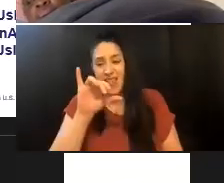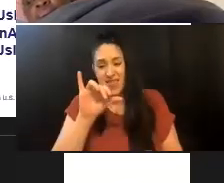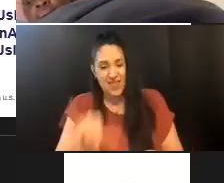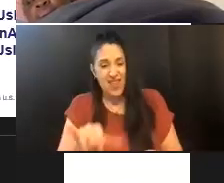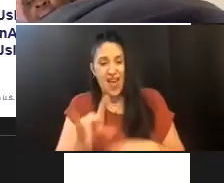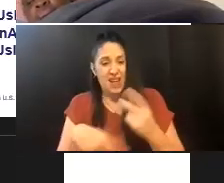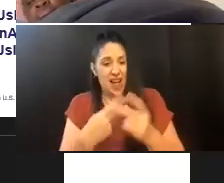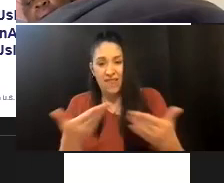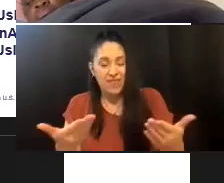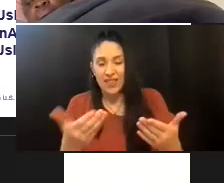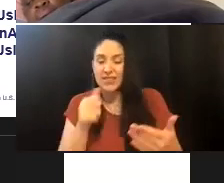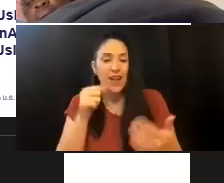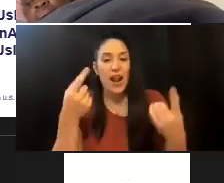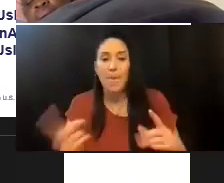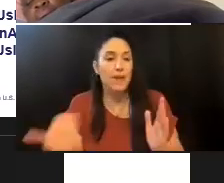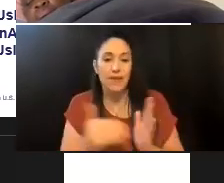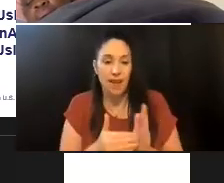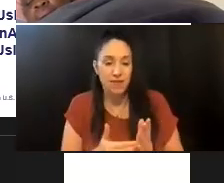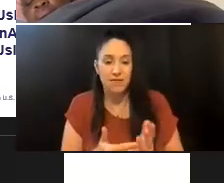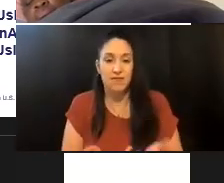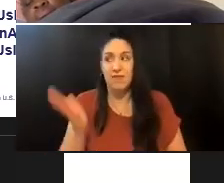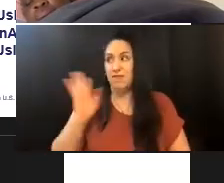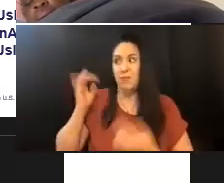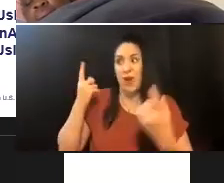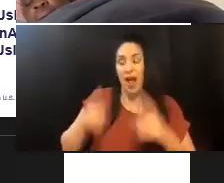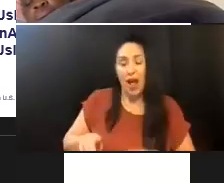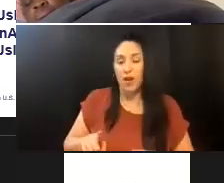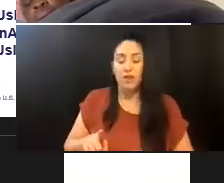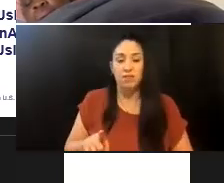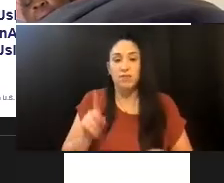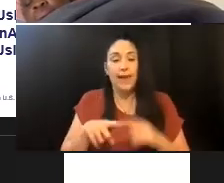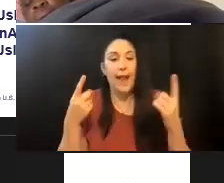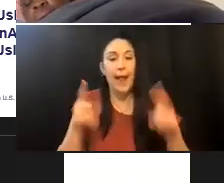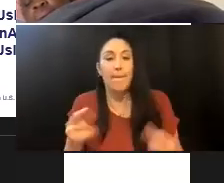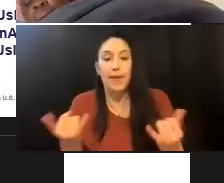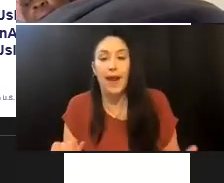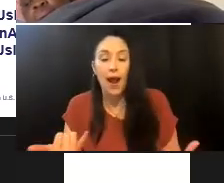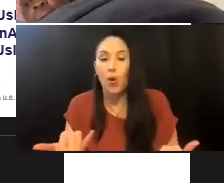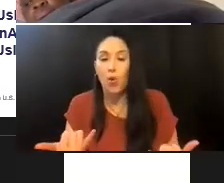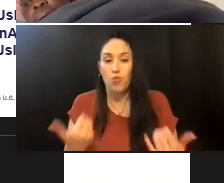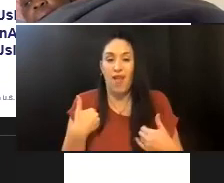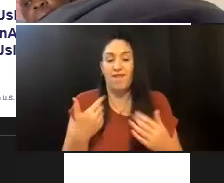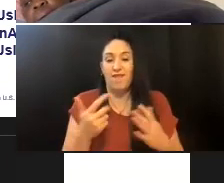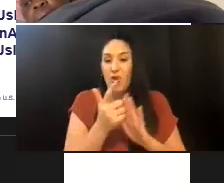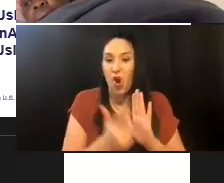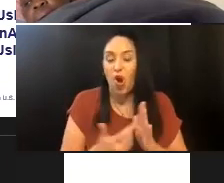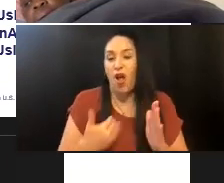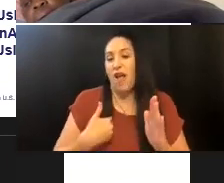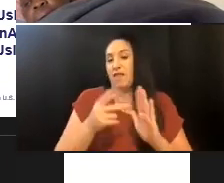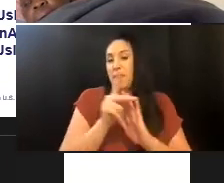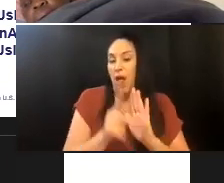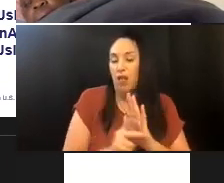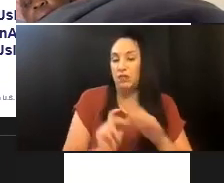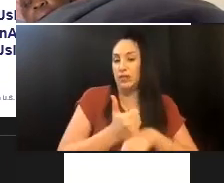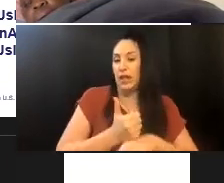happen with this kind of a program, that there are protocols in place now that they would not allow them to do that. The